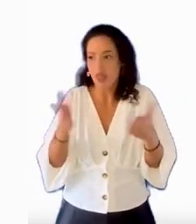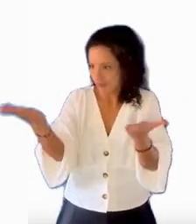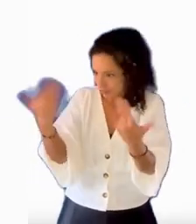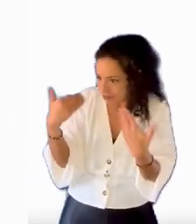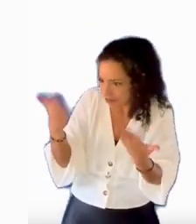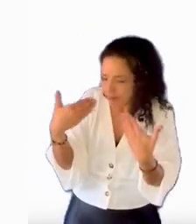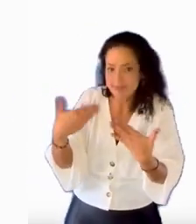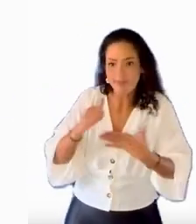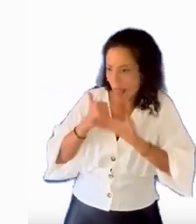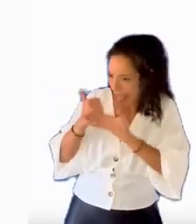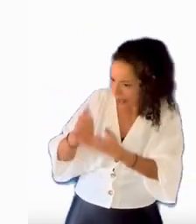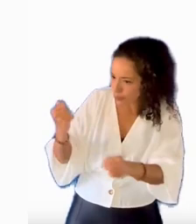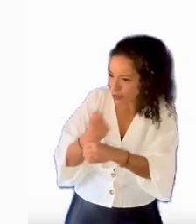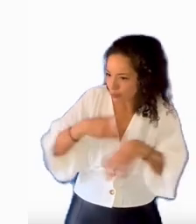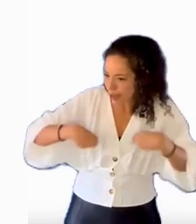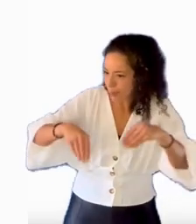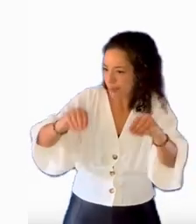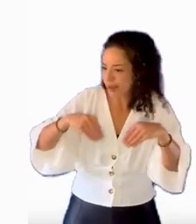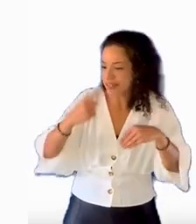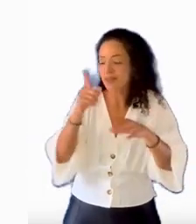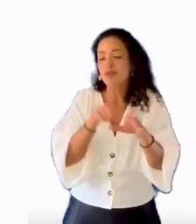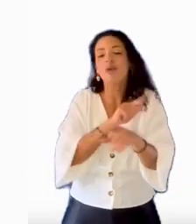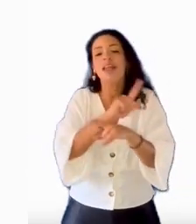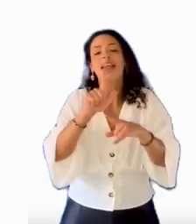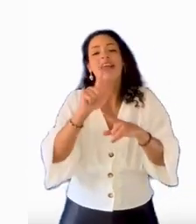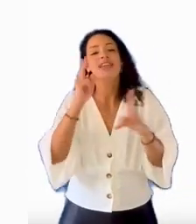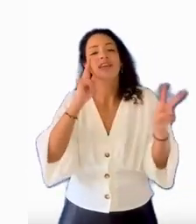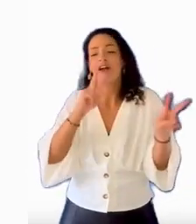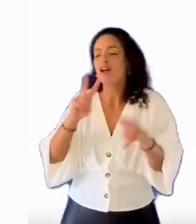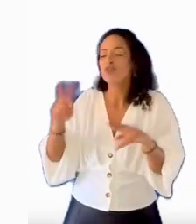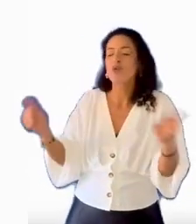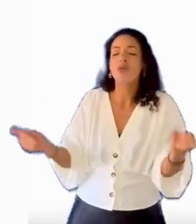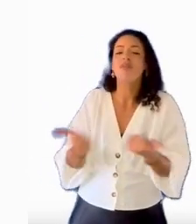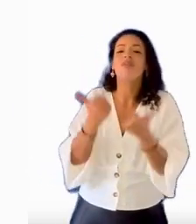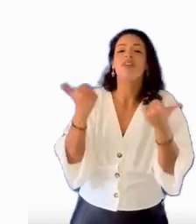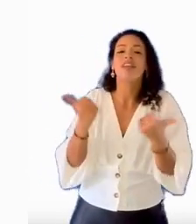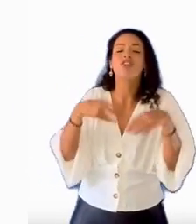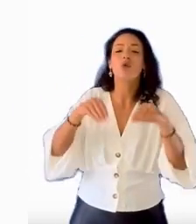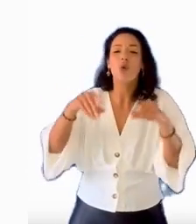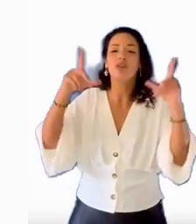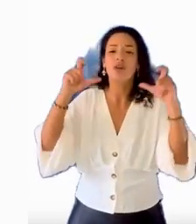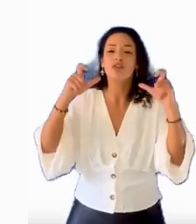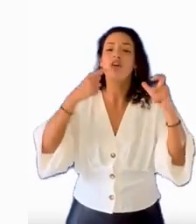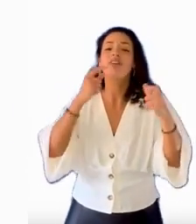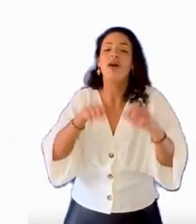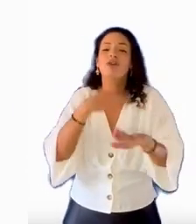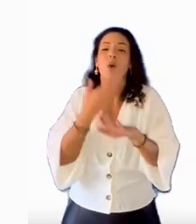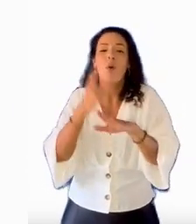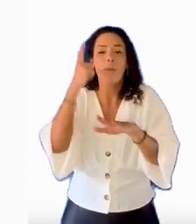this blanket. A year later, I received a photograph of her finished quilt, which now covers her bed.